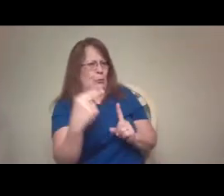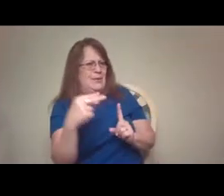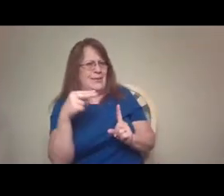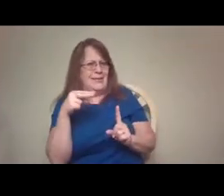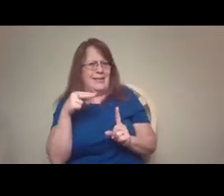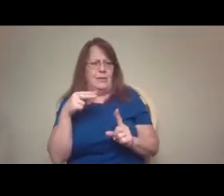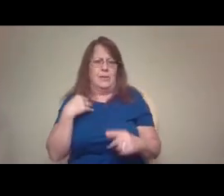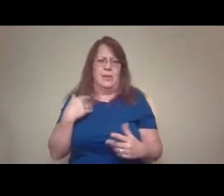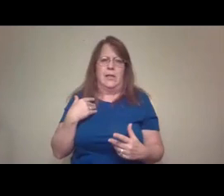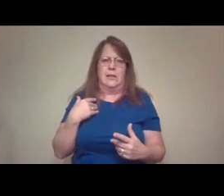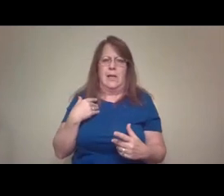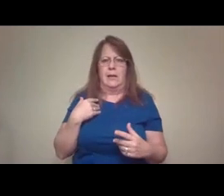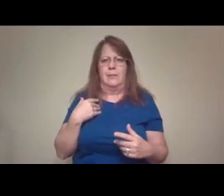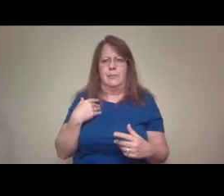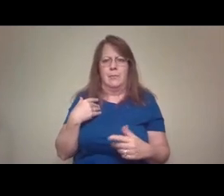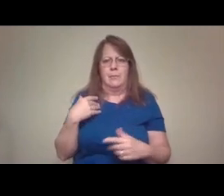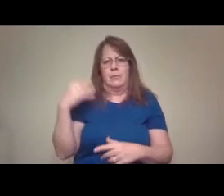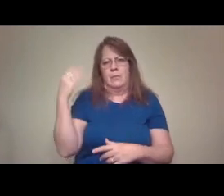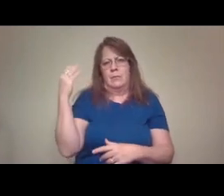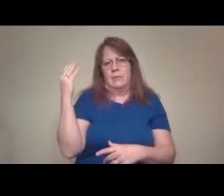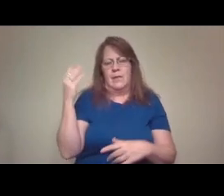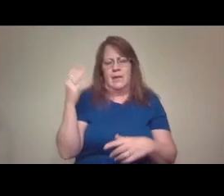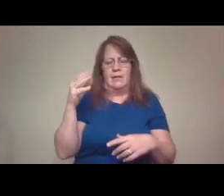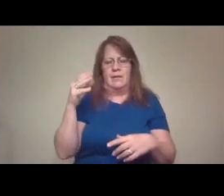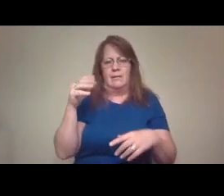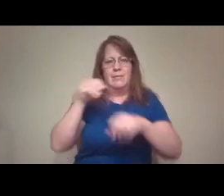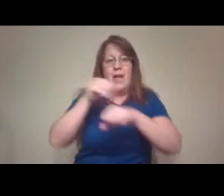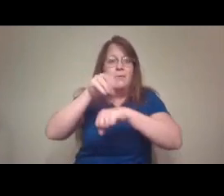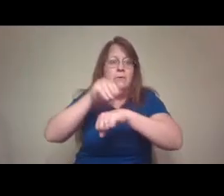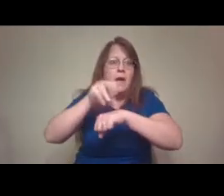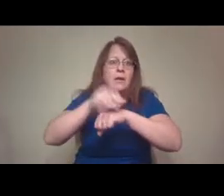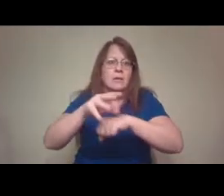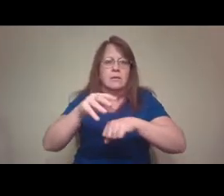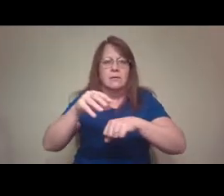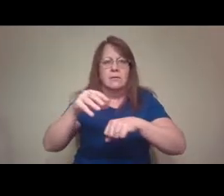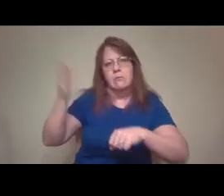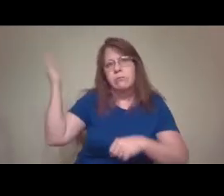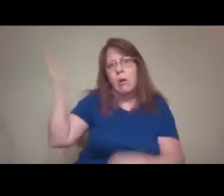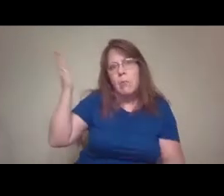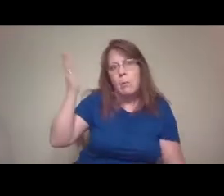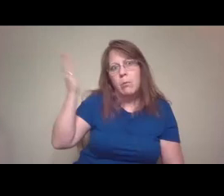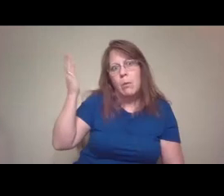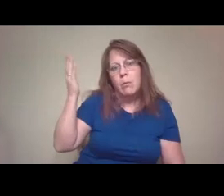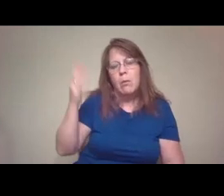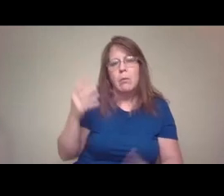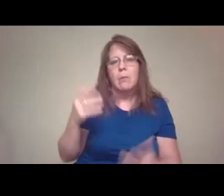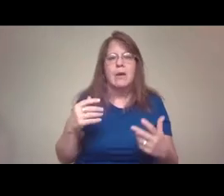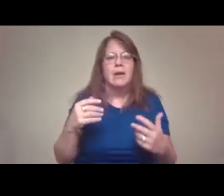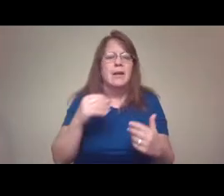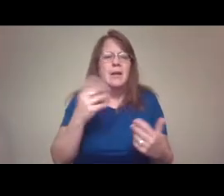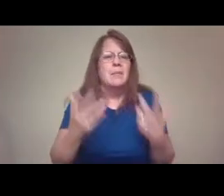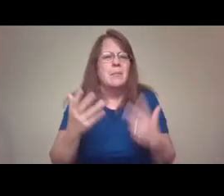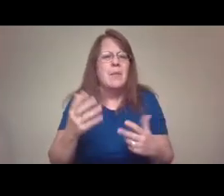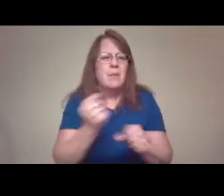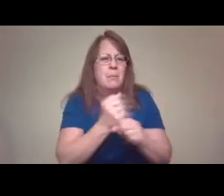advice monsters, right? These people who just are talking at us and telling us what we need to do, and may make them feel like we don't understand where they're coming